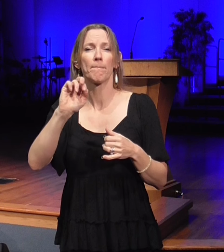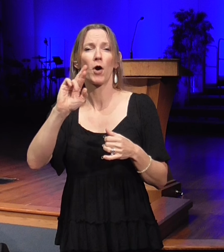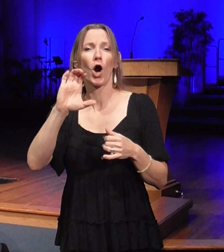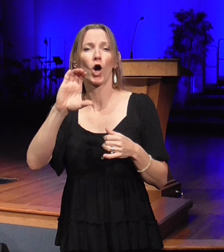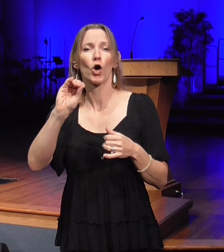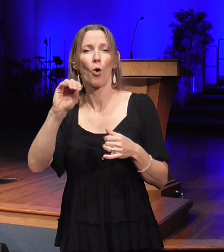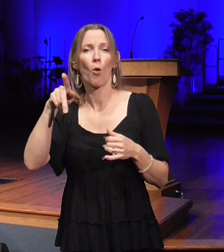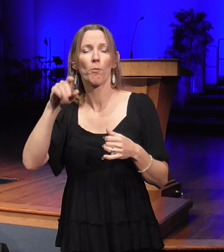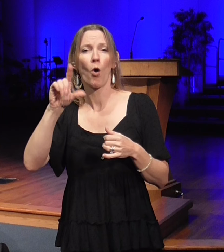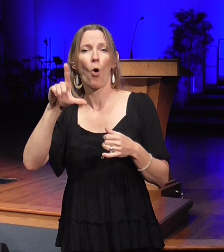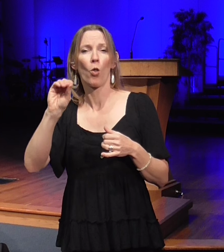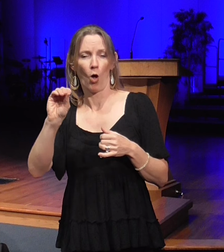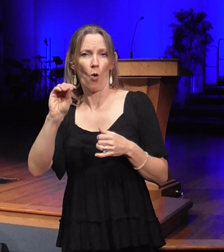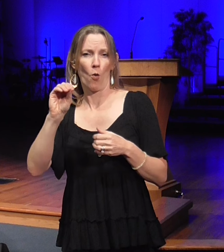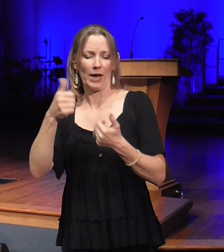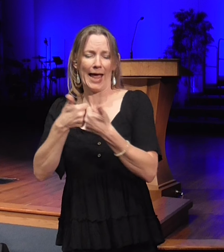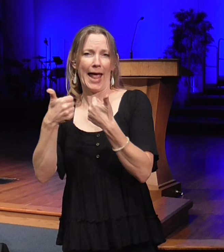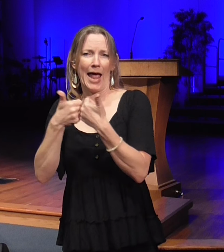this.